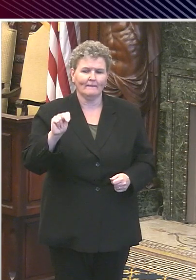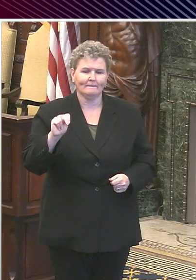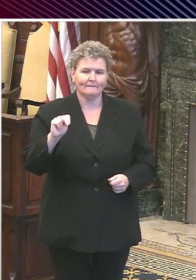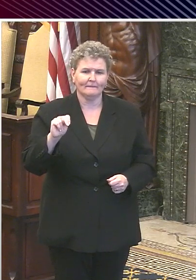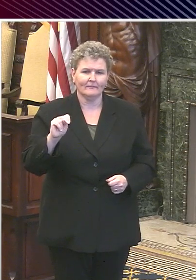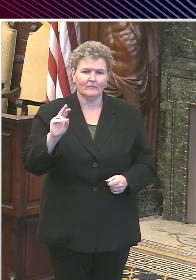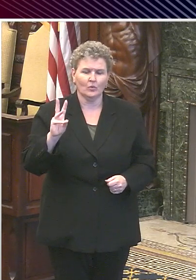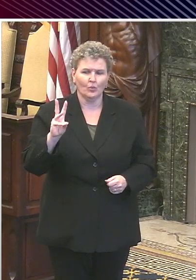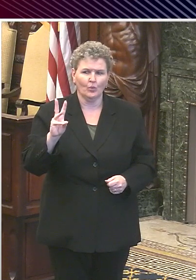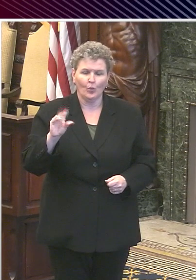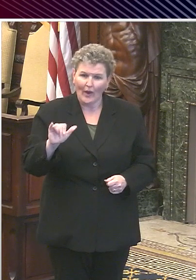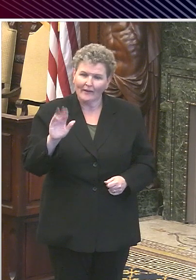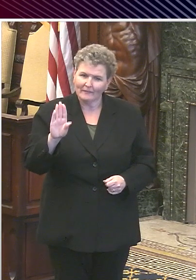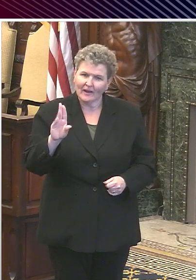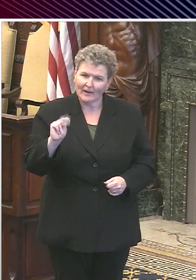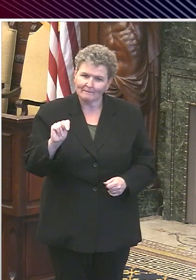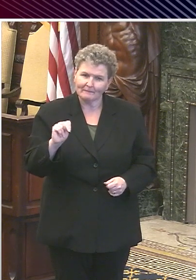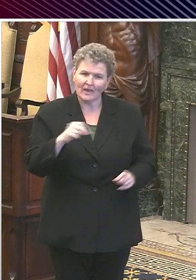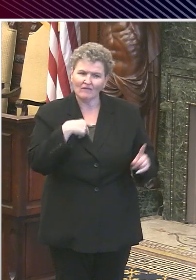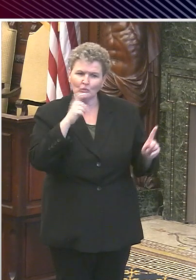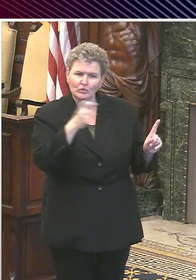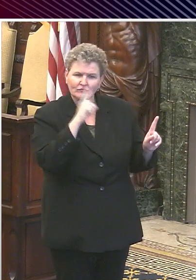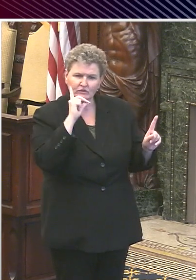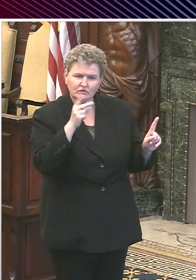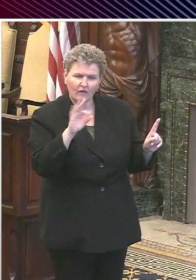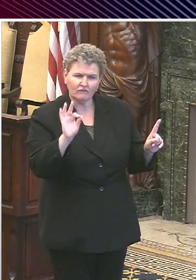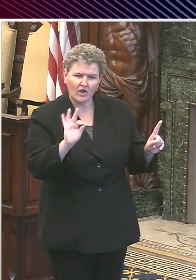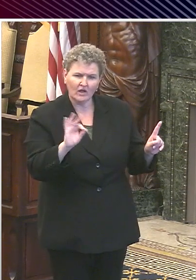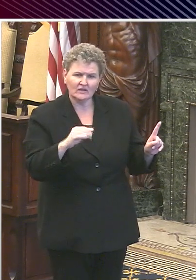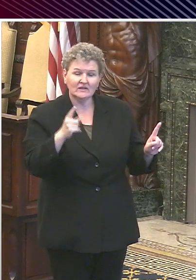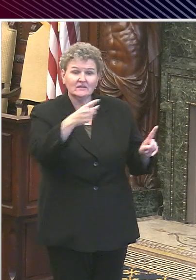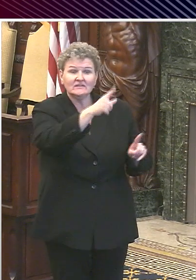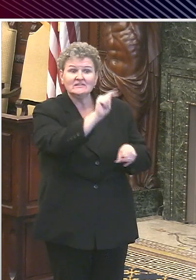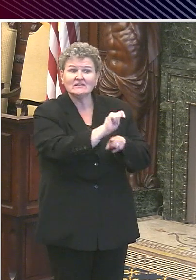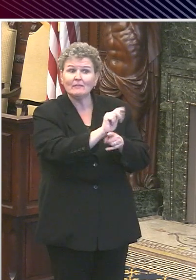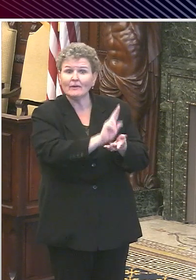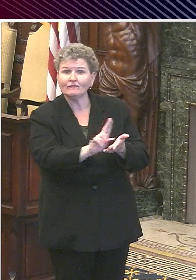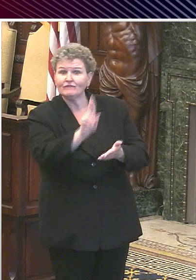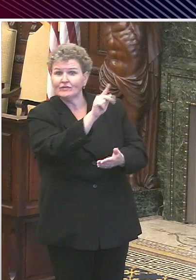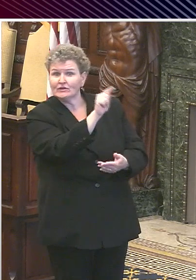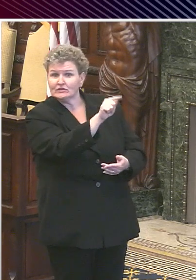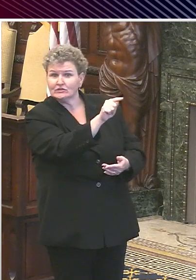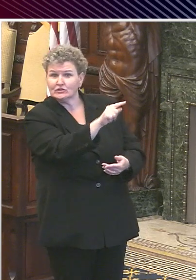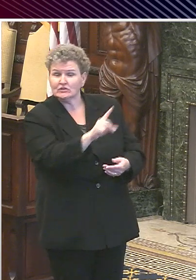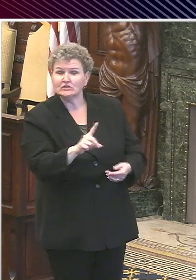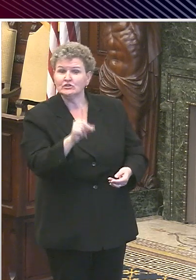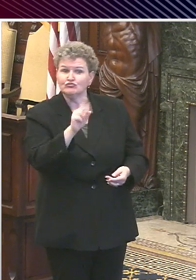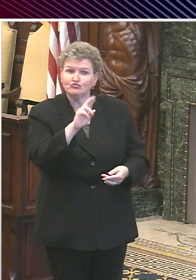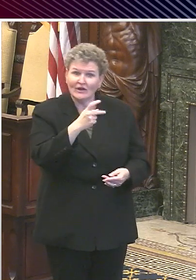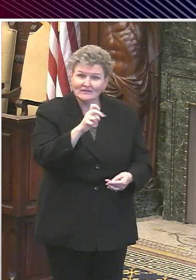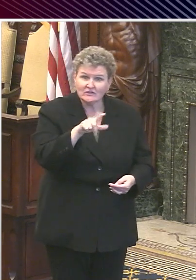Thank you. Dr. Farley, how does Temple's numbers stack up to Drexel